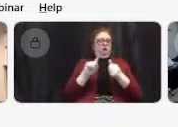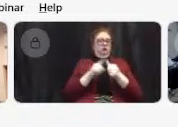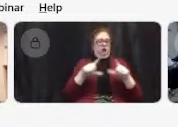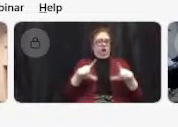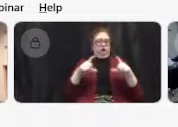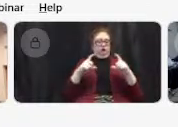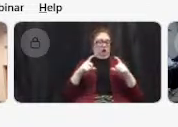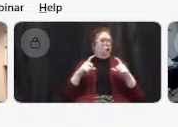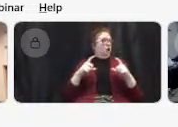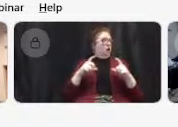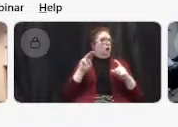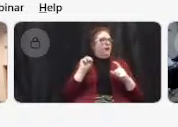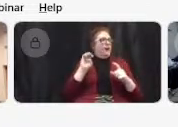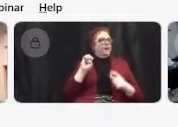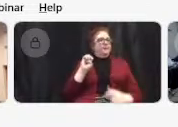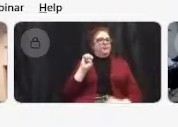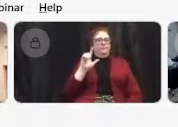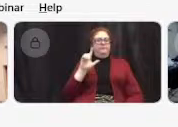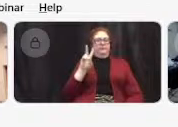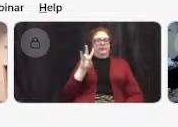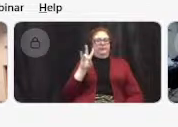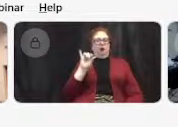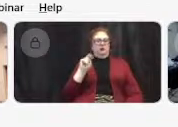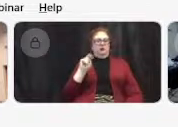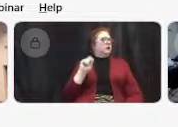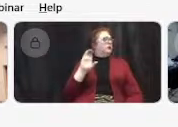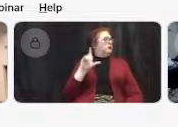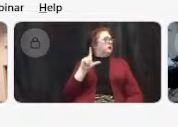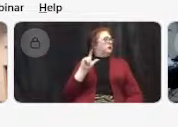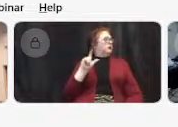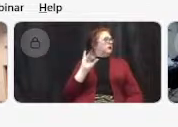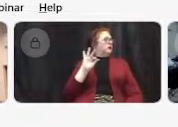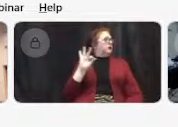is Melvin Clifford. If you're present,